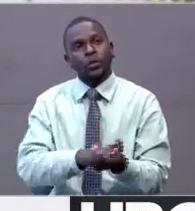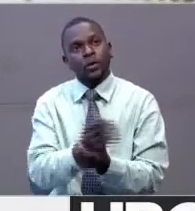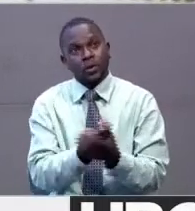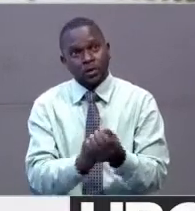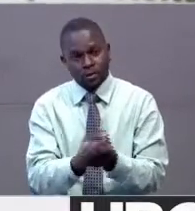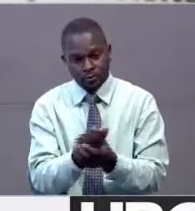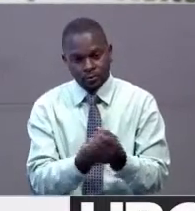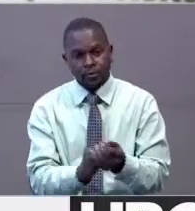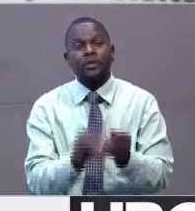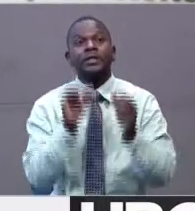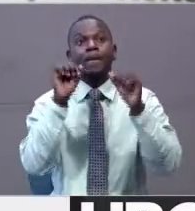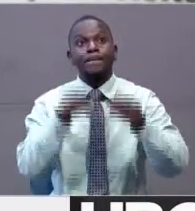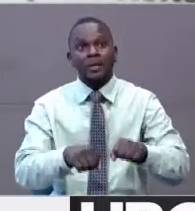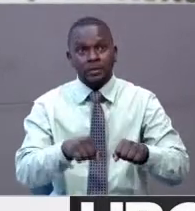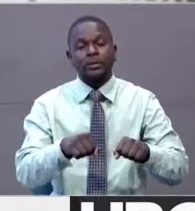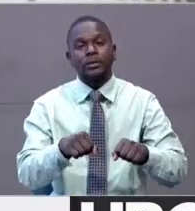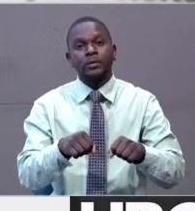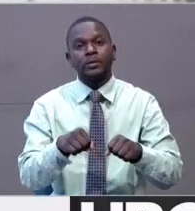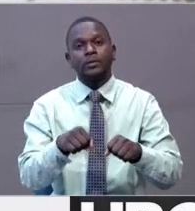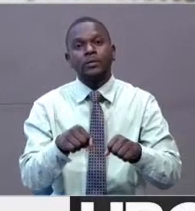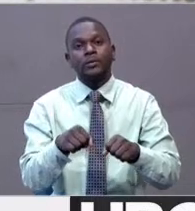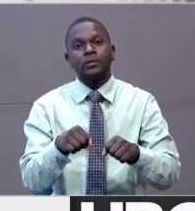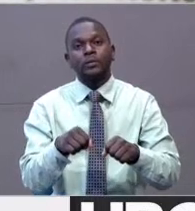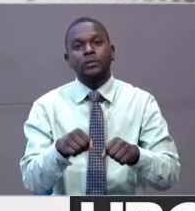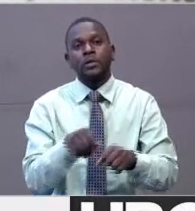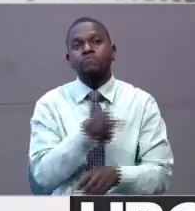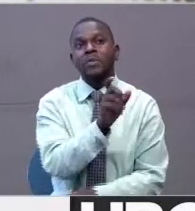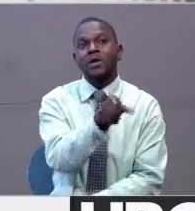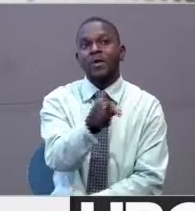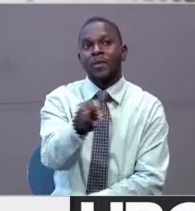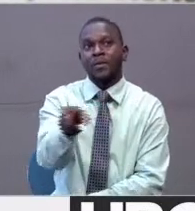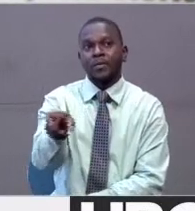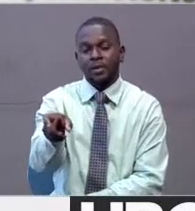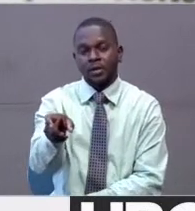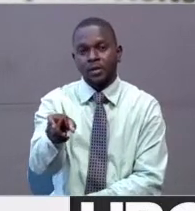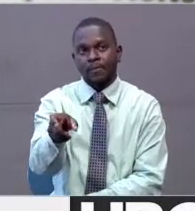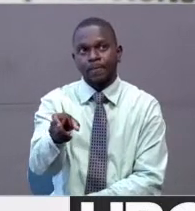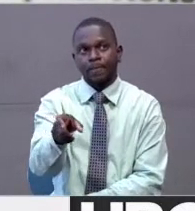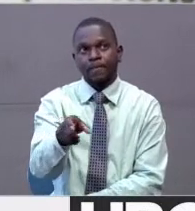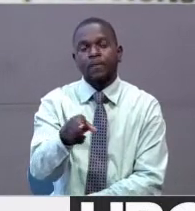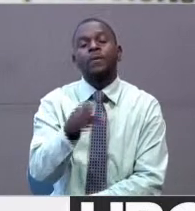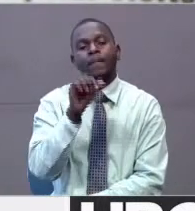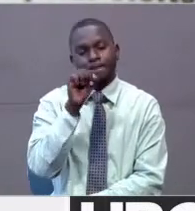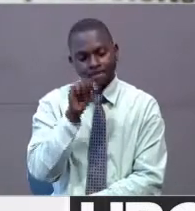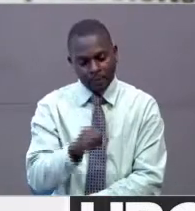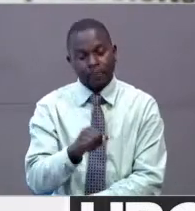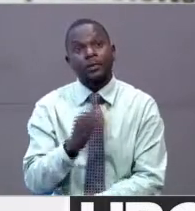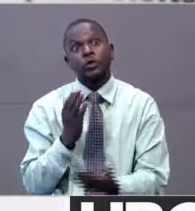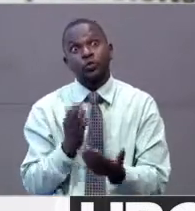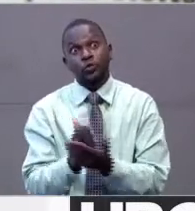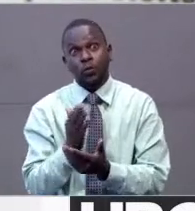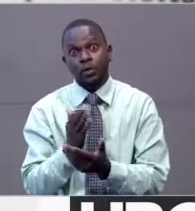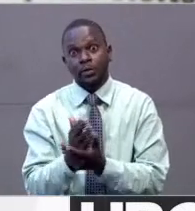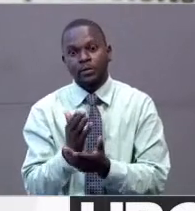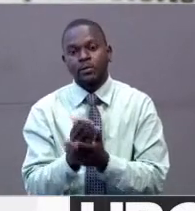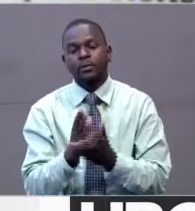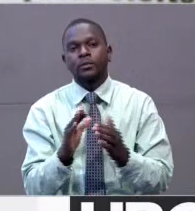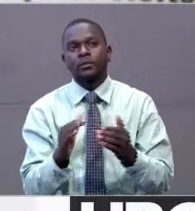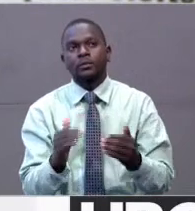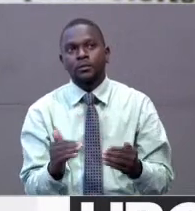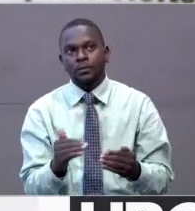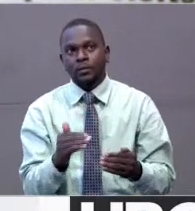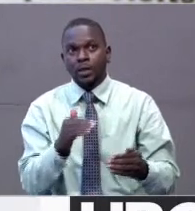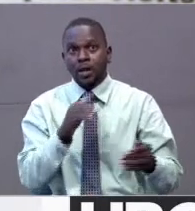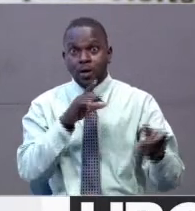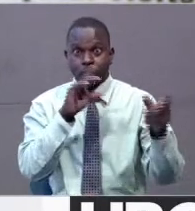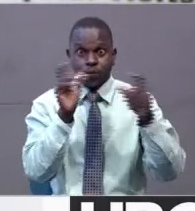should be an obligation to everybody, and we shall make sure that we wake up